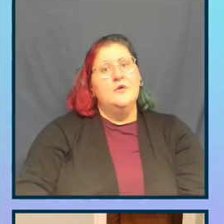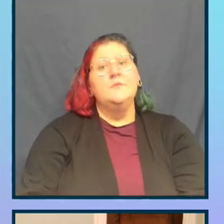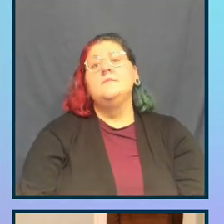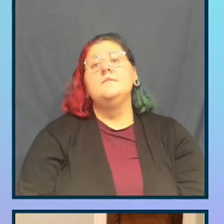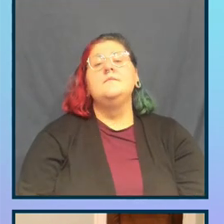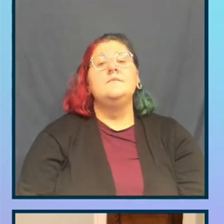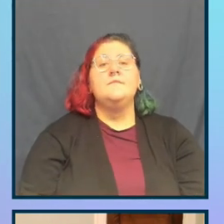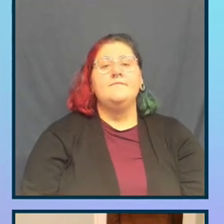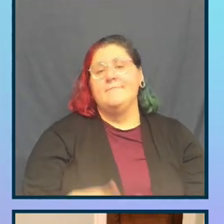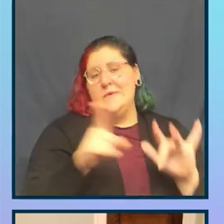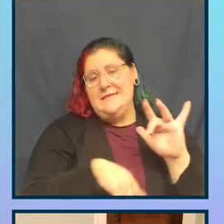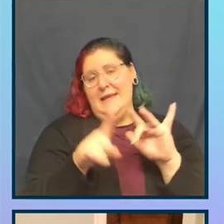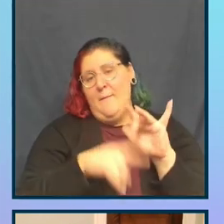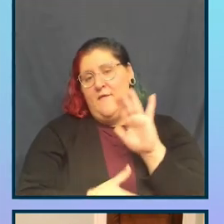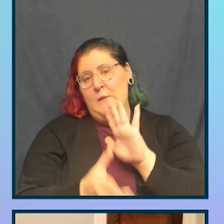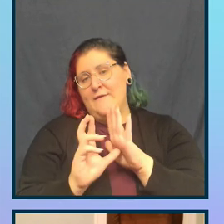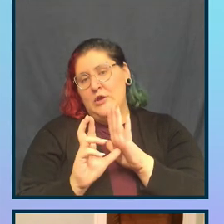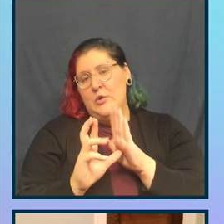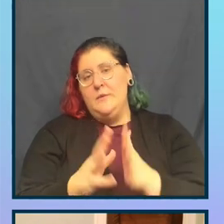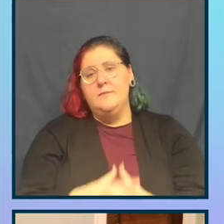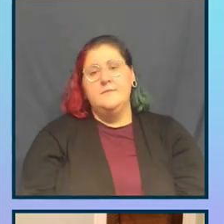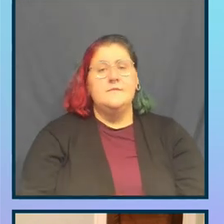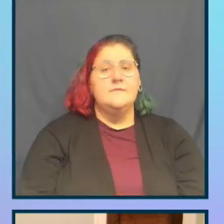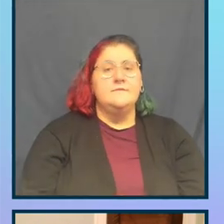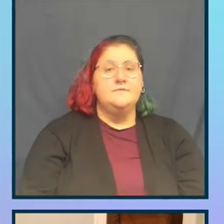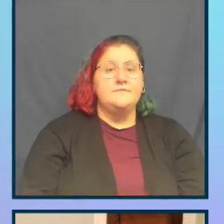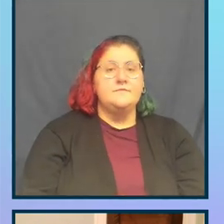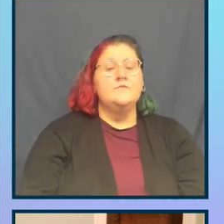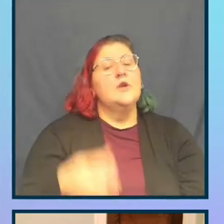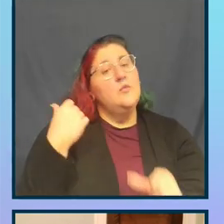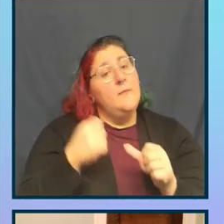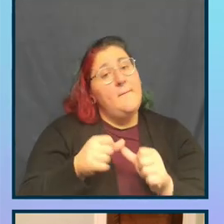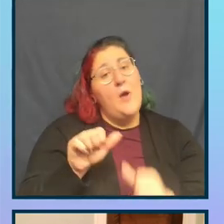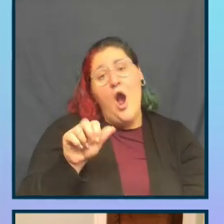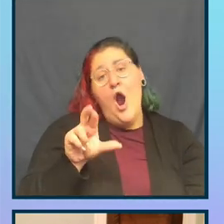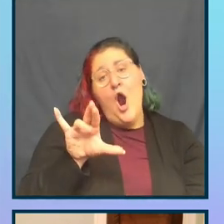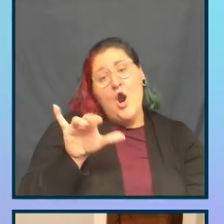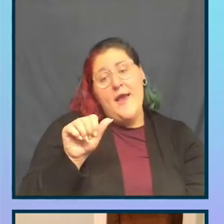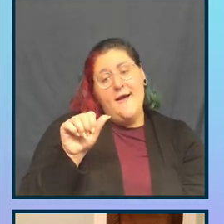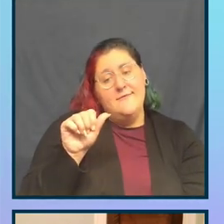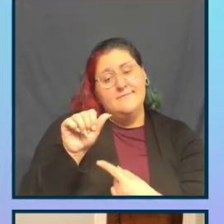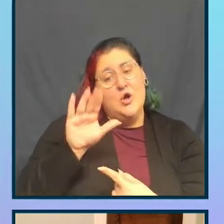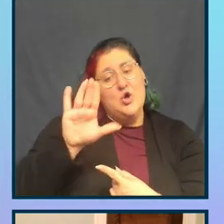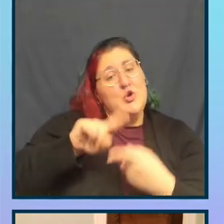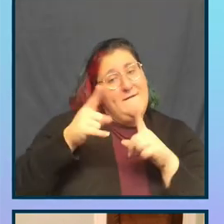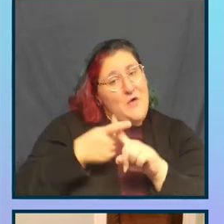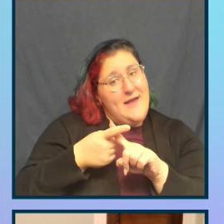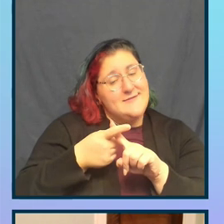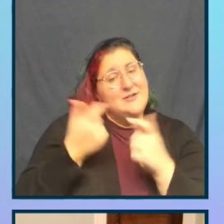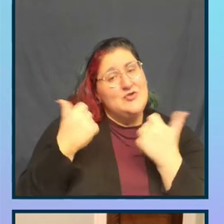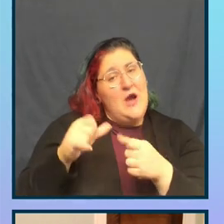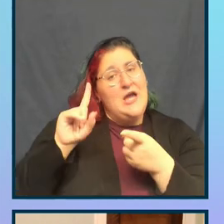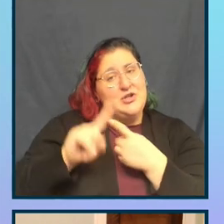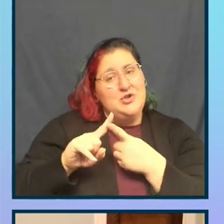So we'll skip over our review. Remember that ARIA is your friend in trying to give more semantic information to